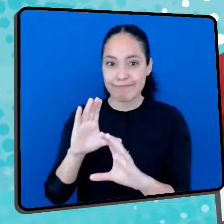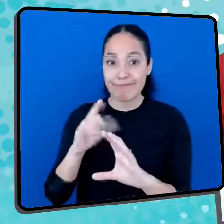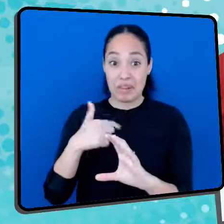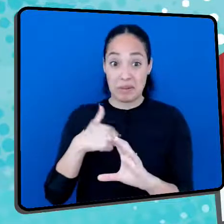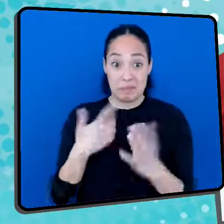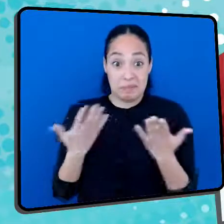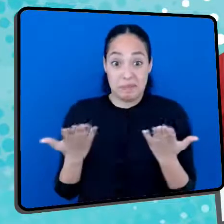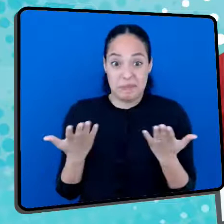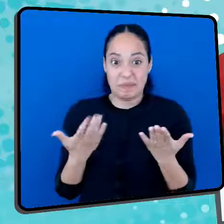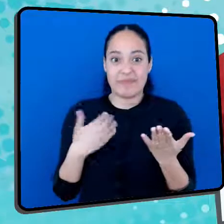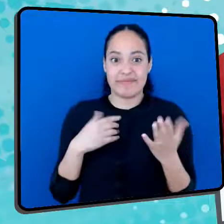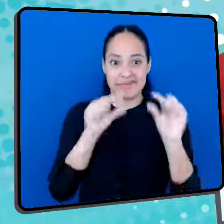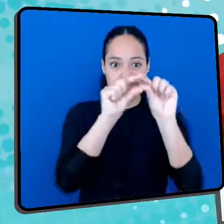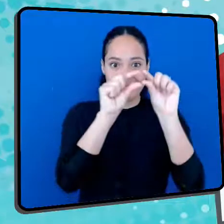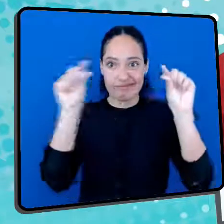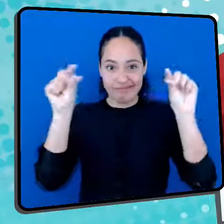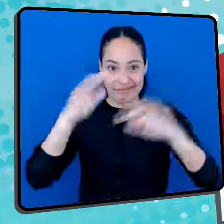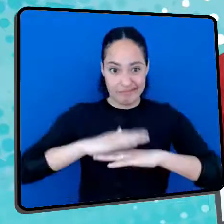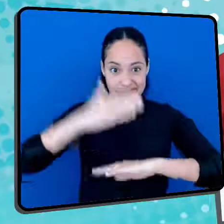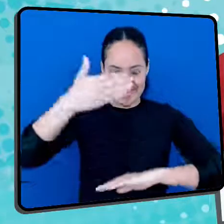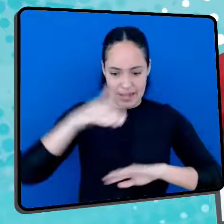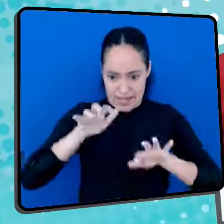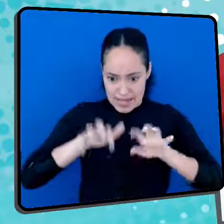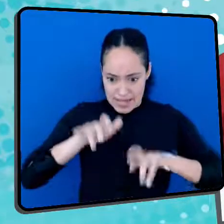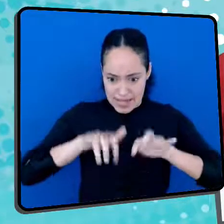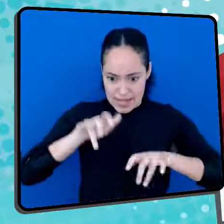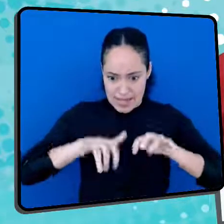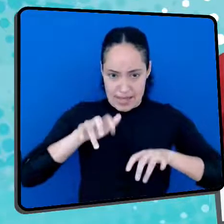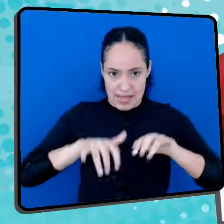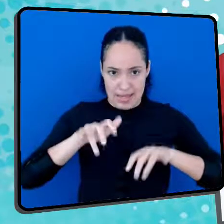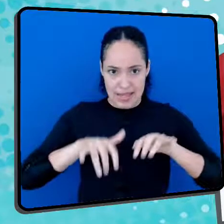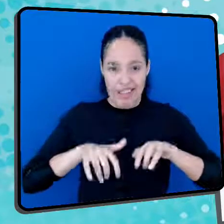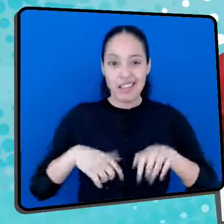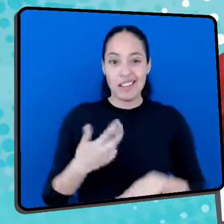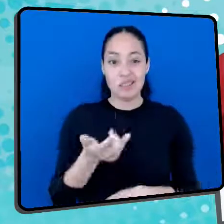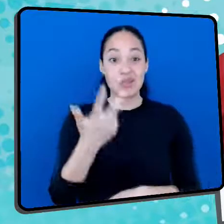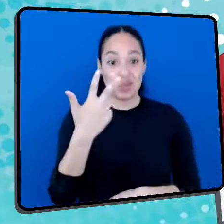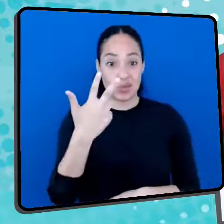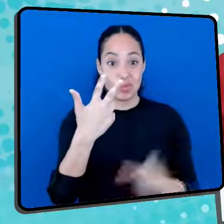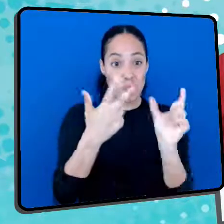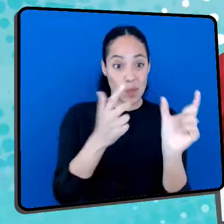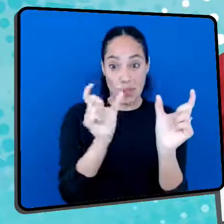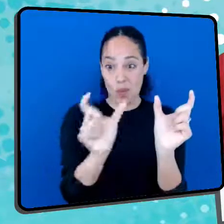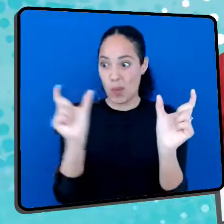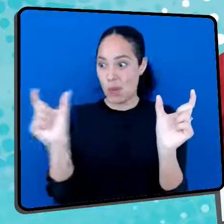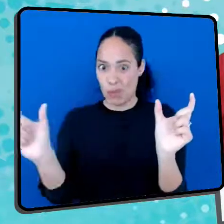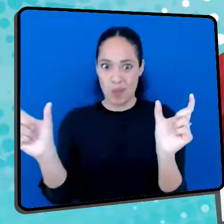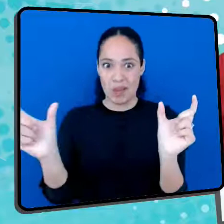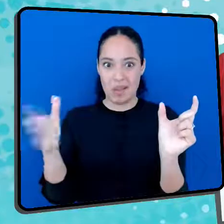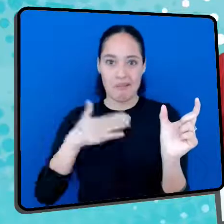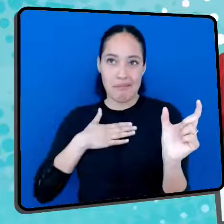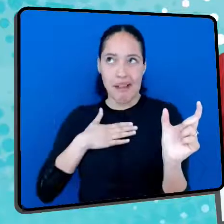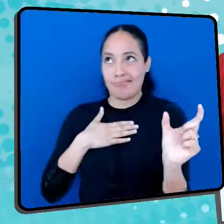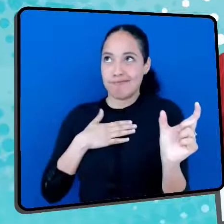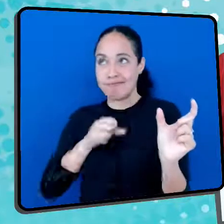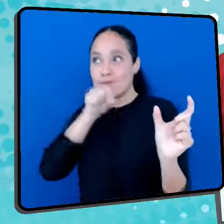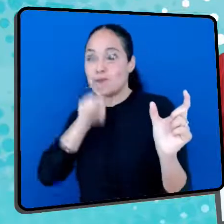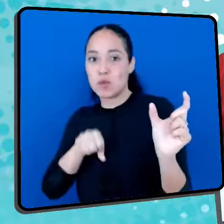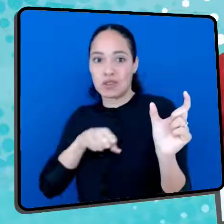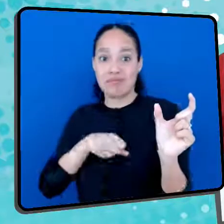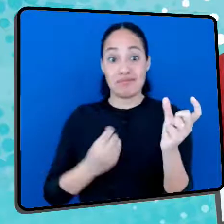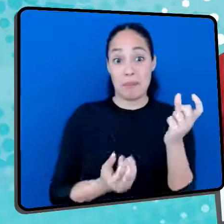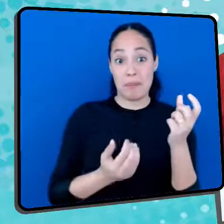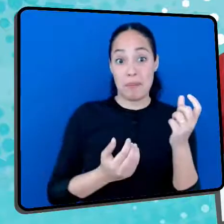search panel the 3 keywords that were important to me at that time. That was mathematics, programming,